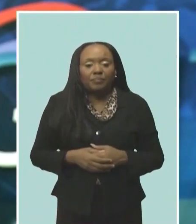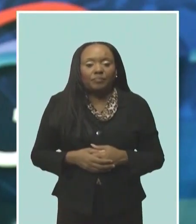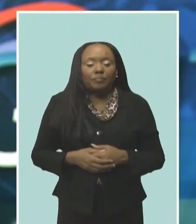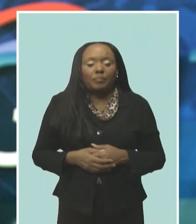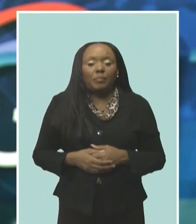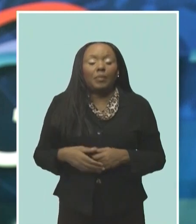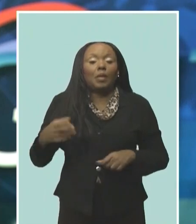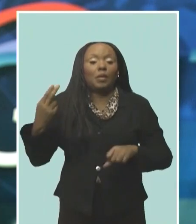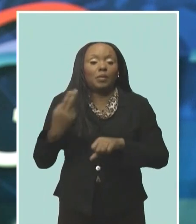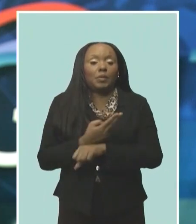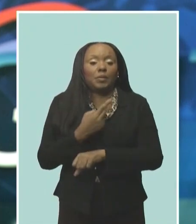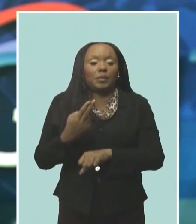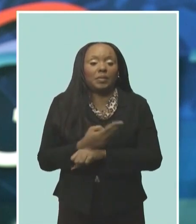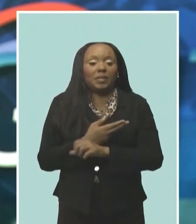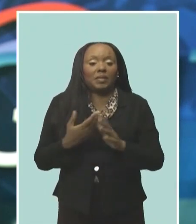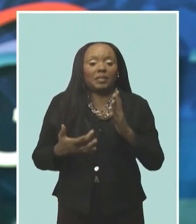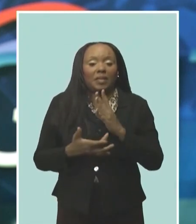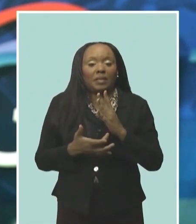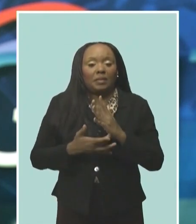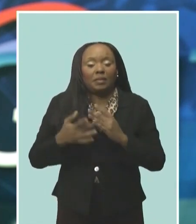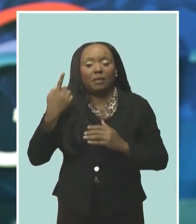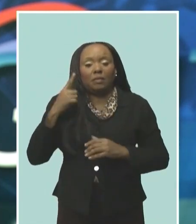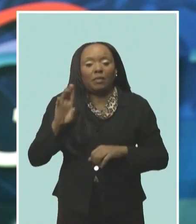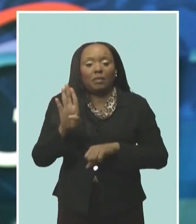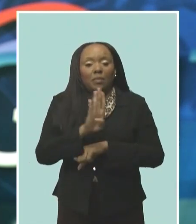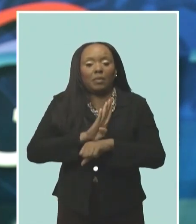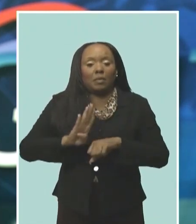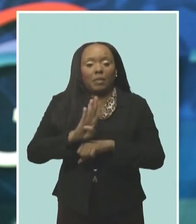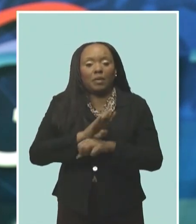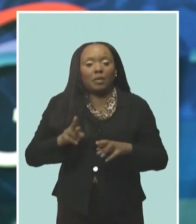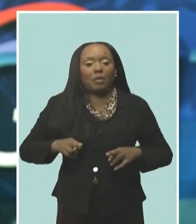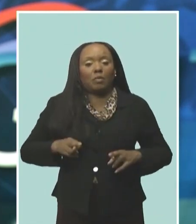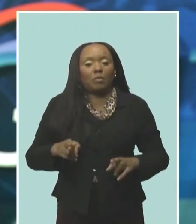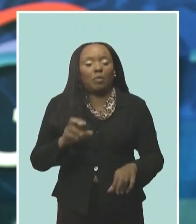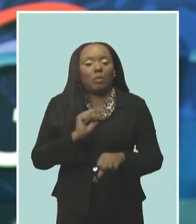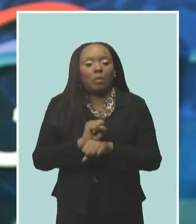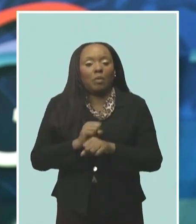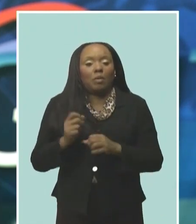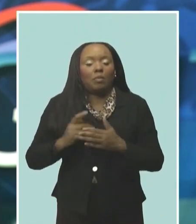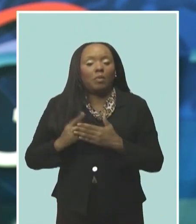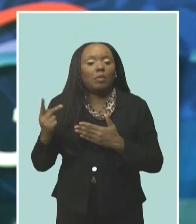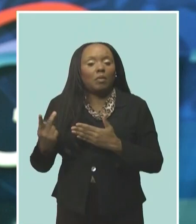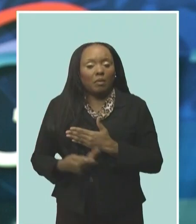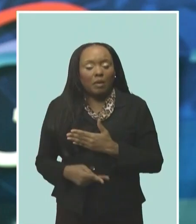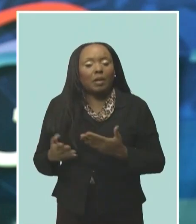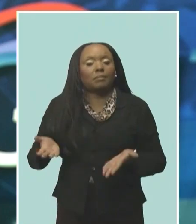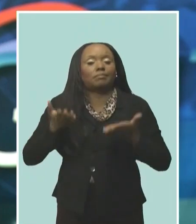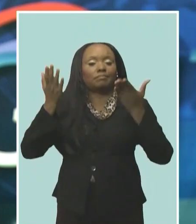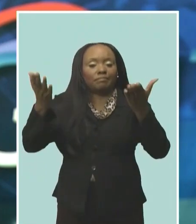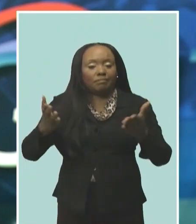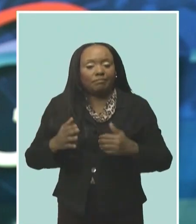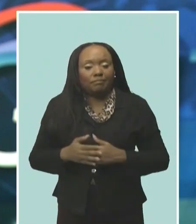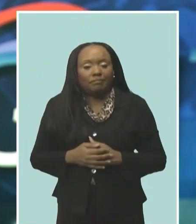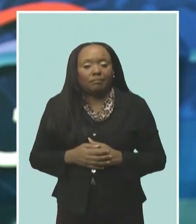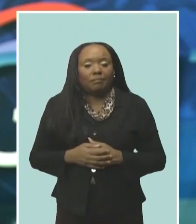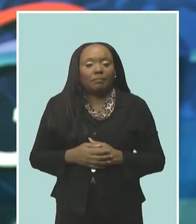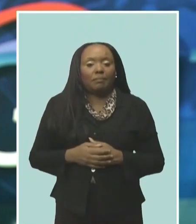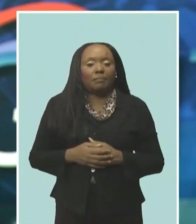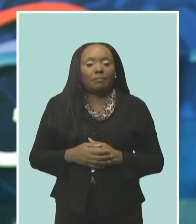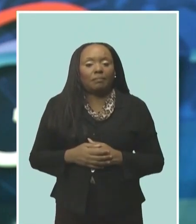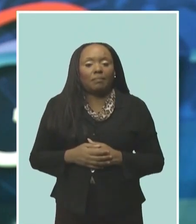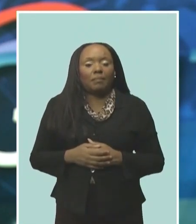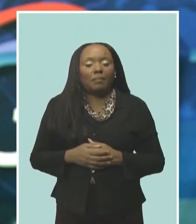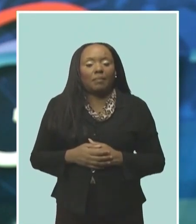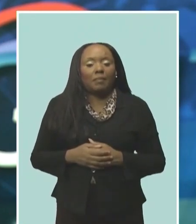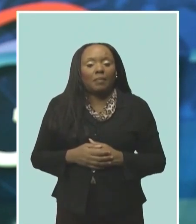technology in Barbados's Road Works program was also highlighted. Making the point was Parliamentary Secretary in the Ministry of Transport,